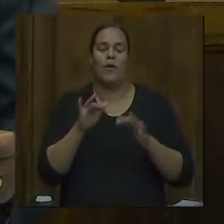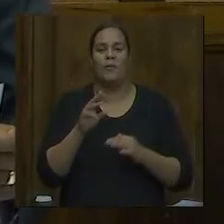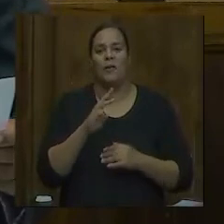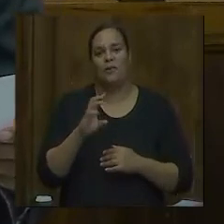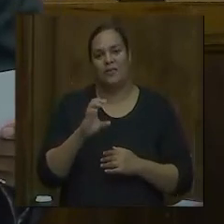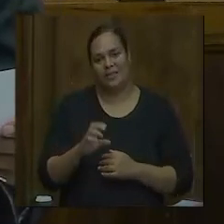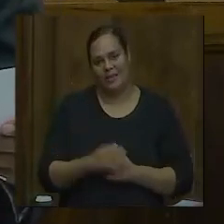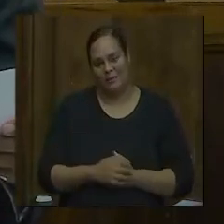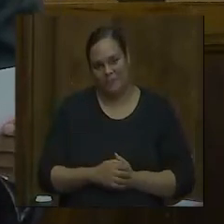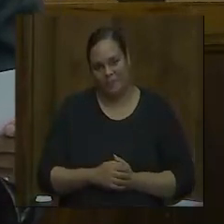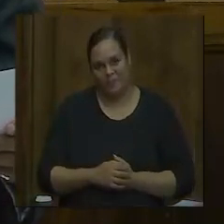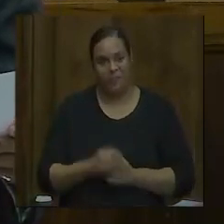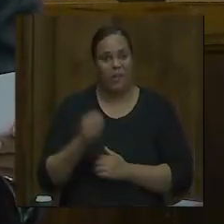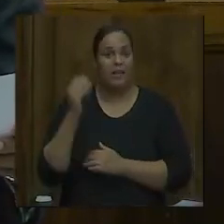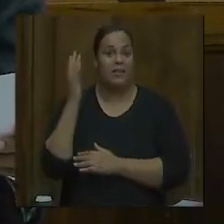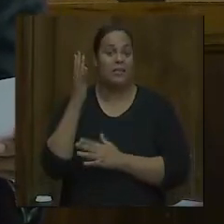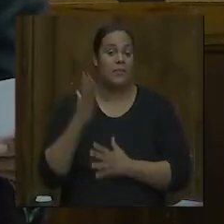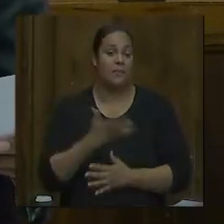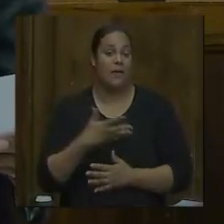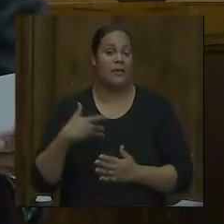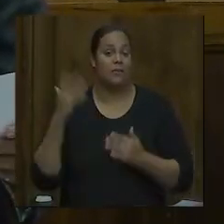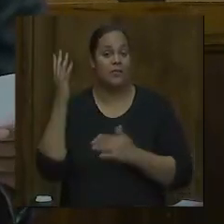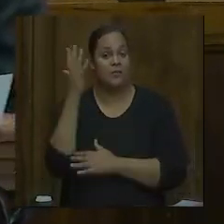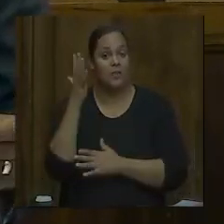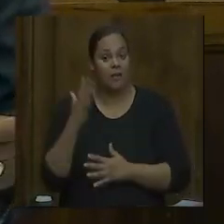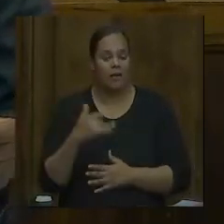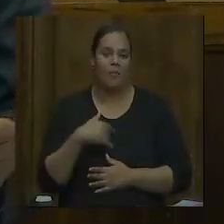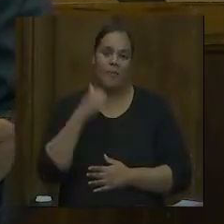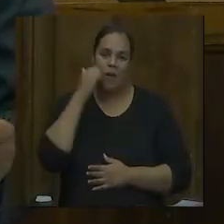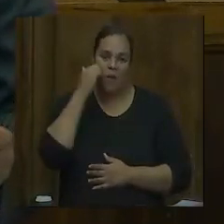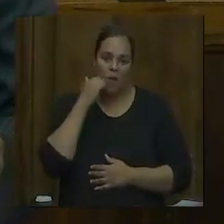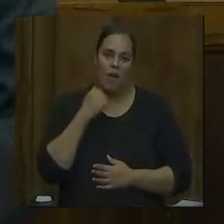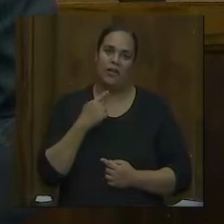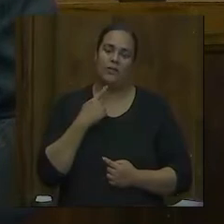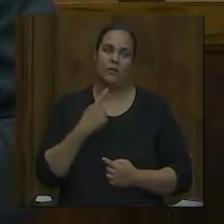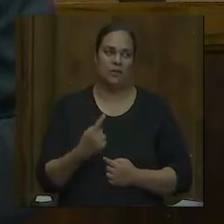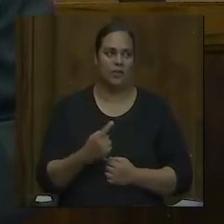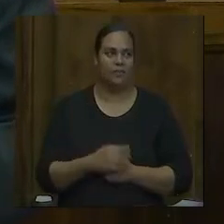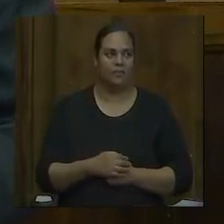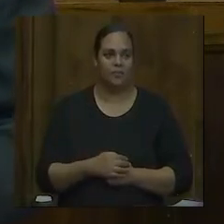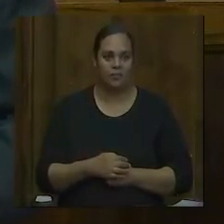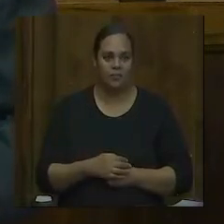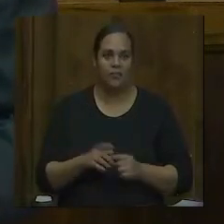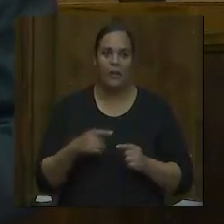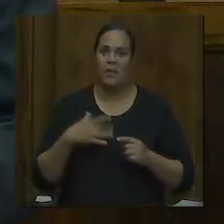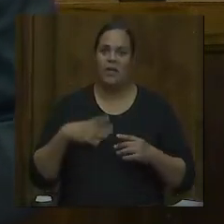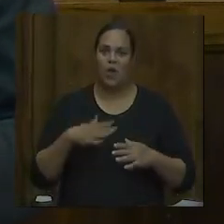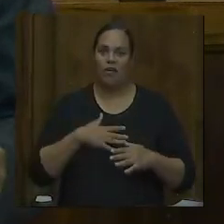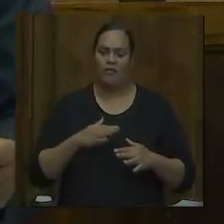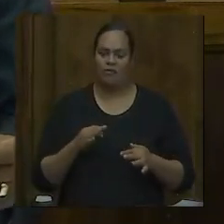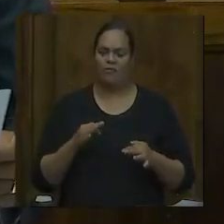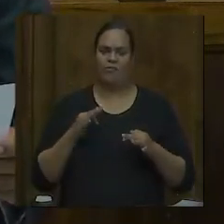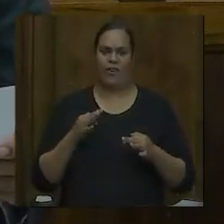Cape. Speaker, I would like to state unequivocally and without fear